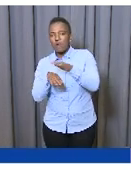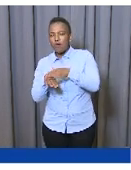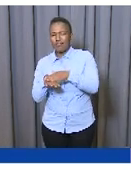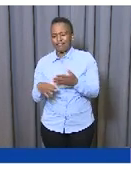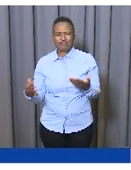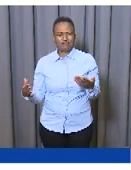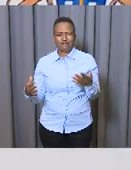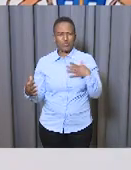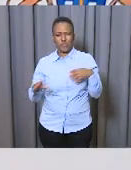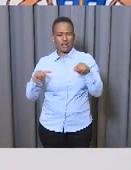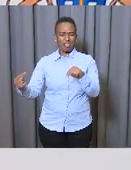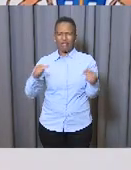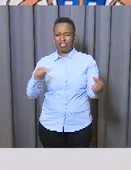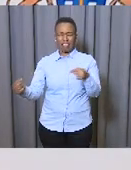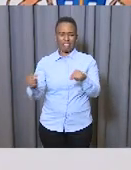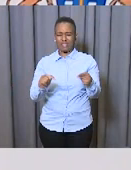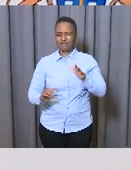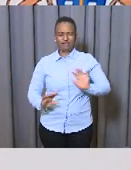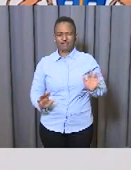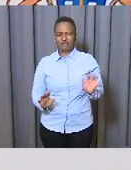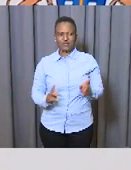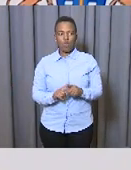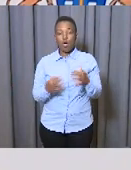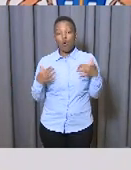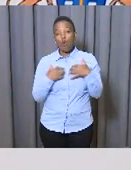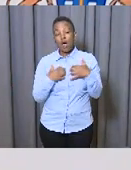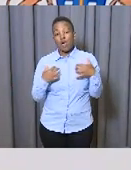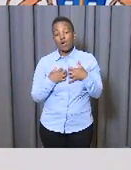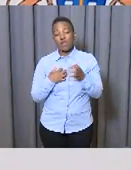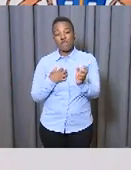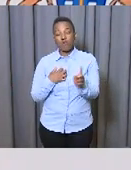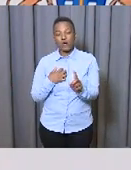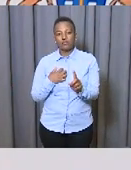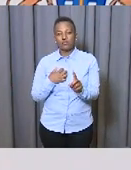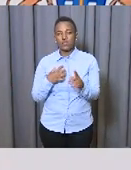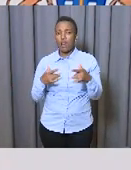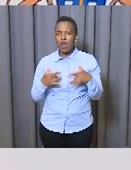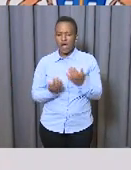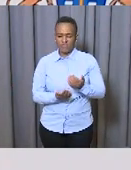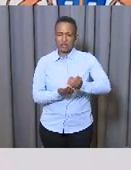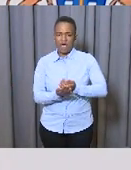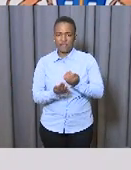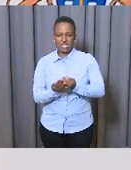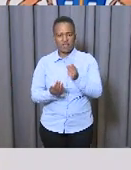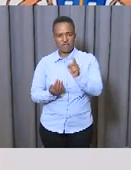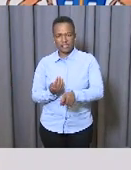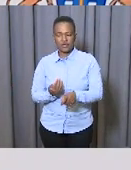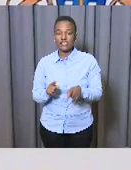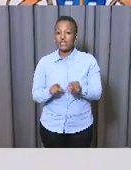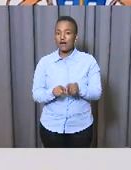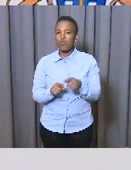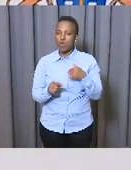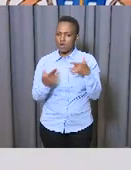be frank. We don't want to enter that. We are worried about saving lives. We are worried about